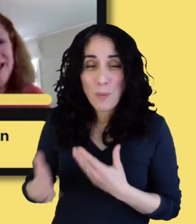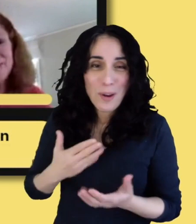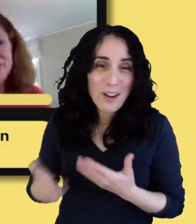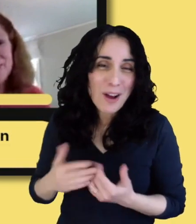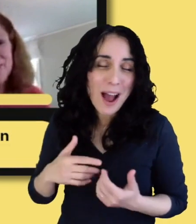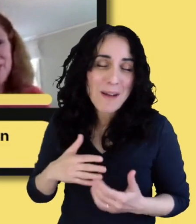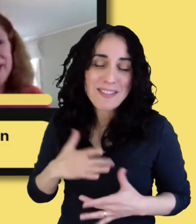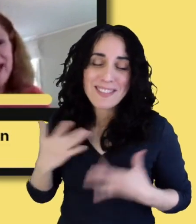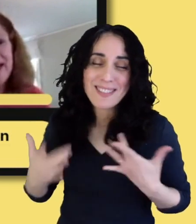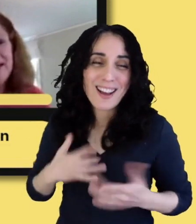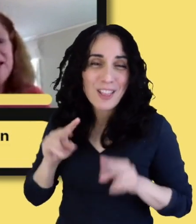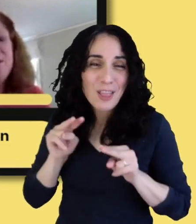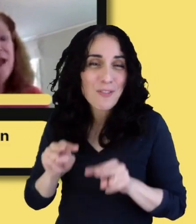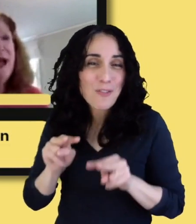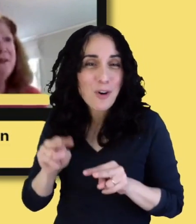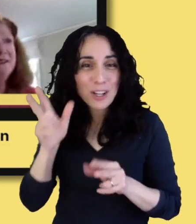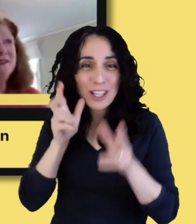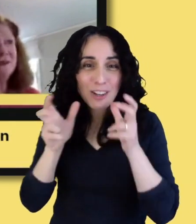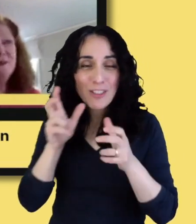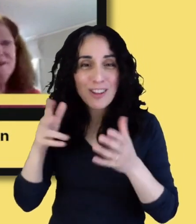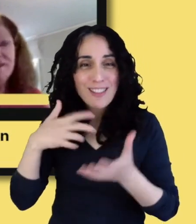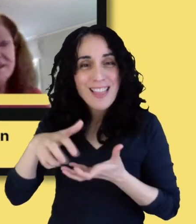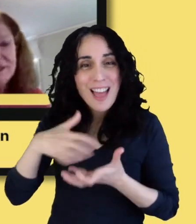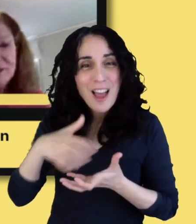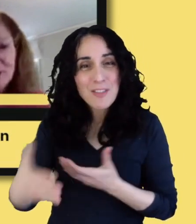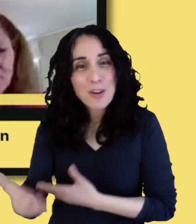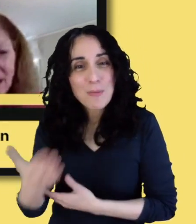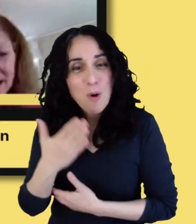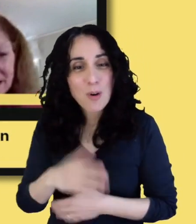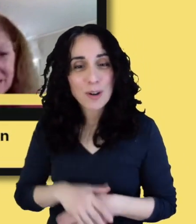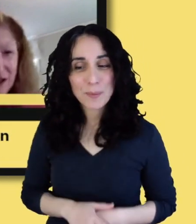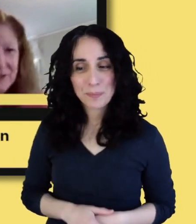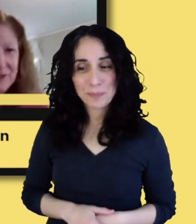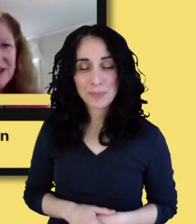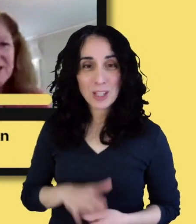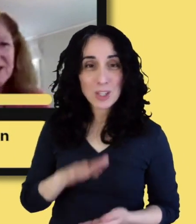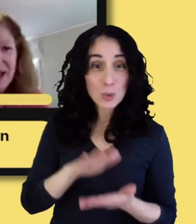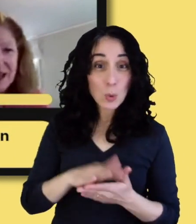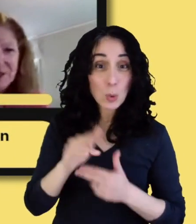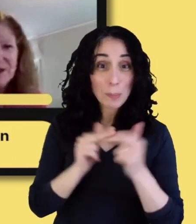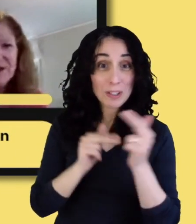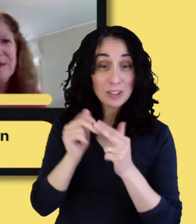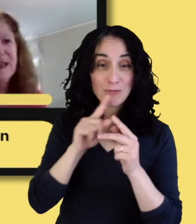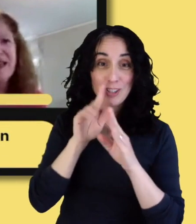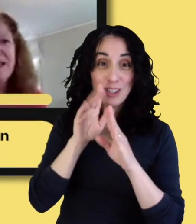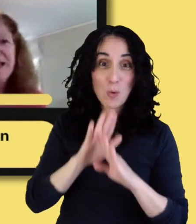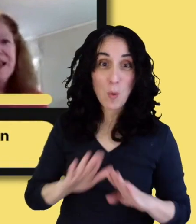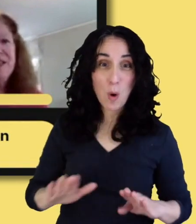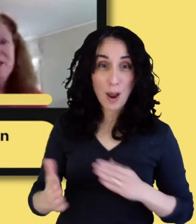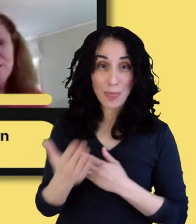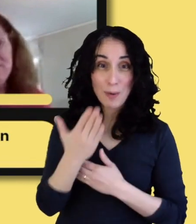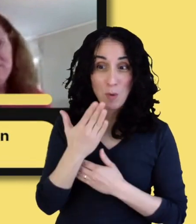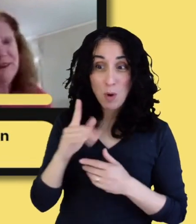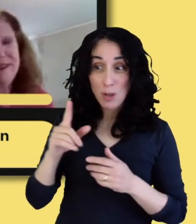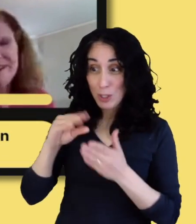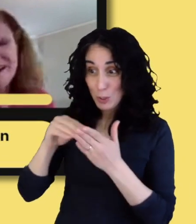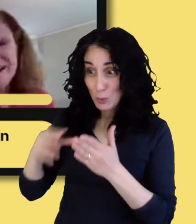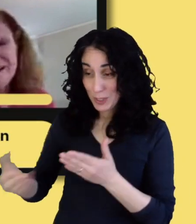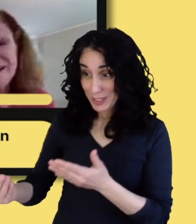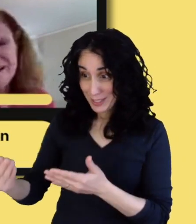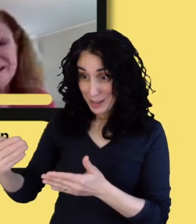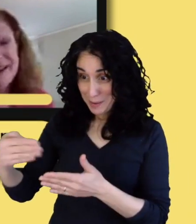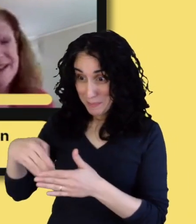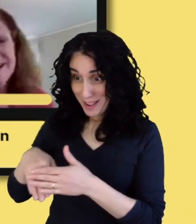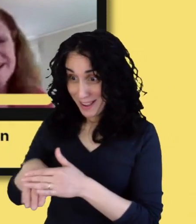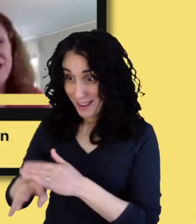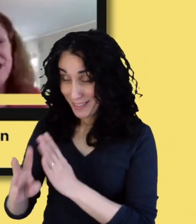wait to hear that laughter in the morning. And what Mm. happens in a school building, it's so quiet. And then all of a sudden, when the lines start coming in, the joy that you hear